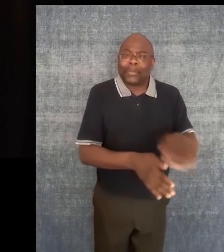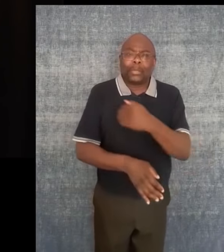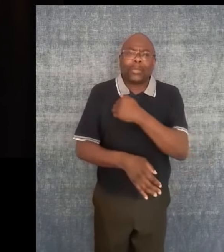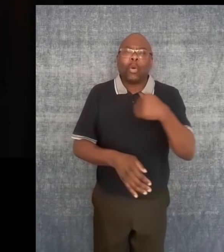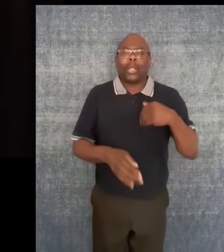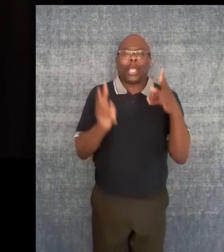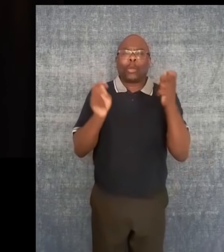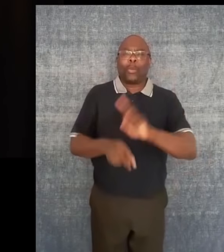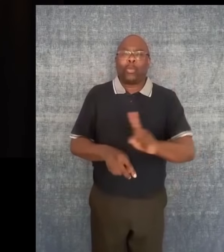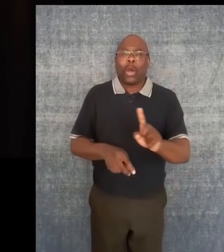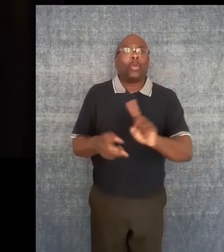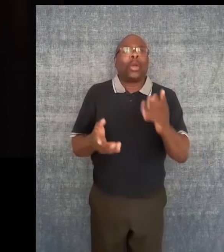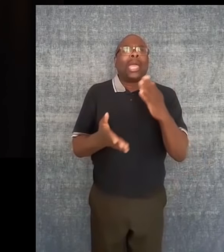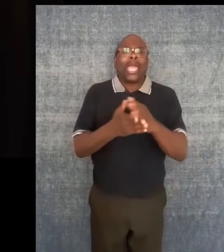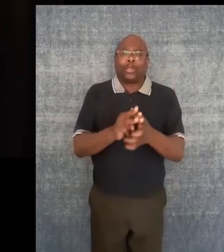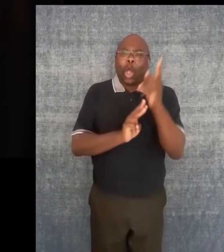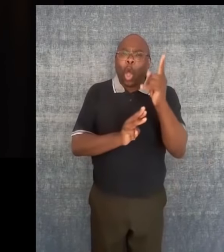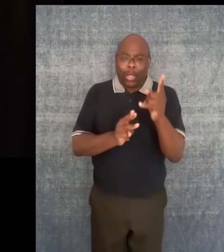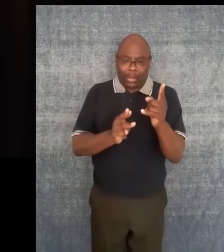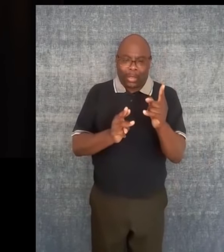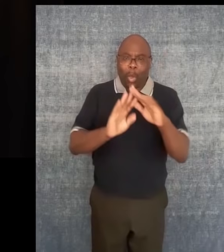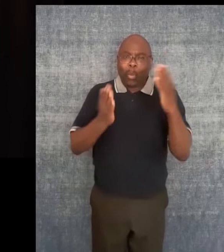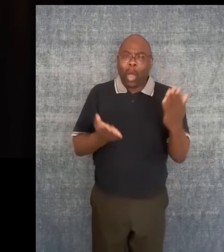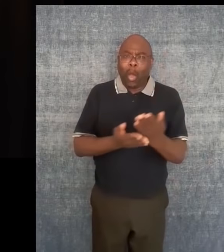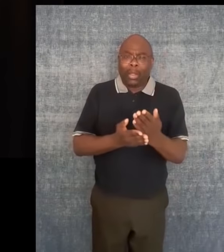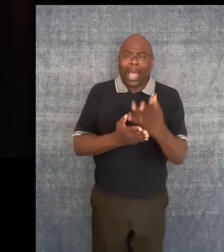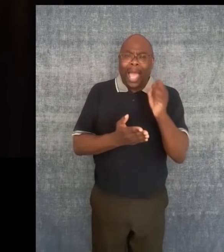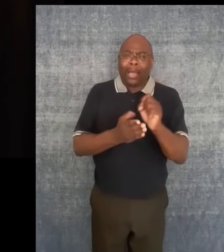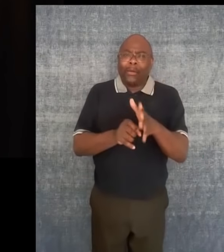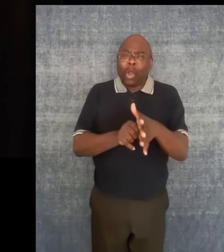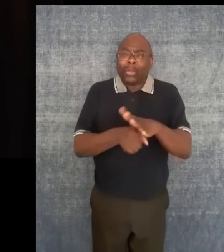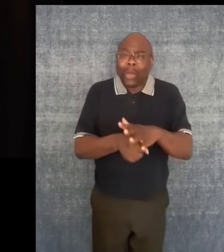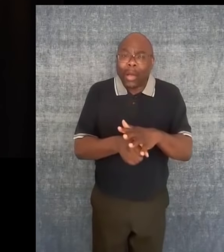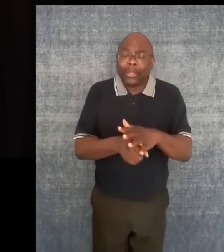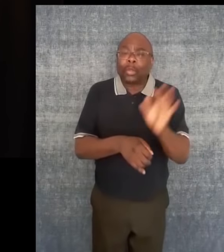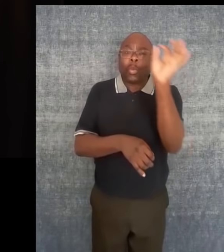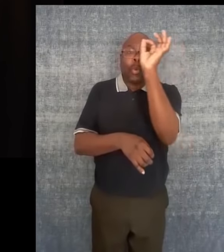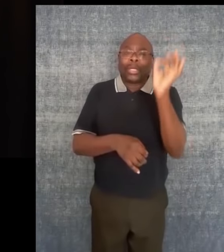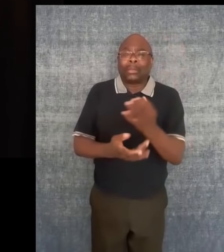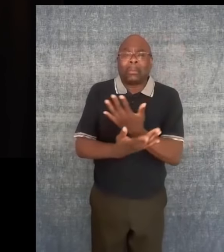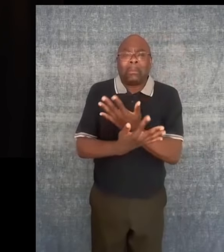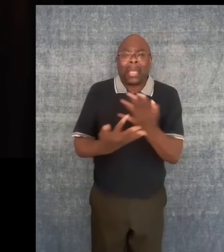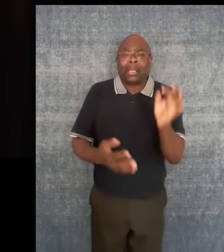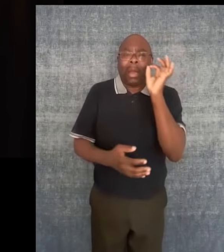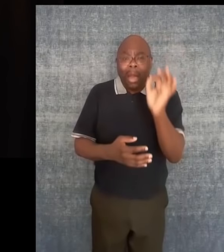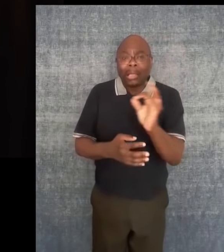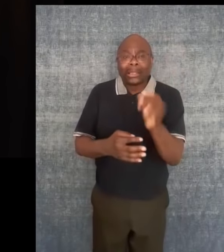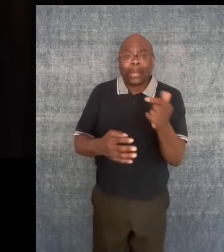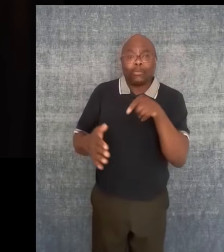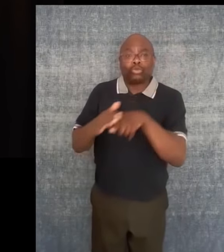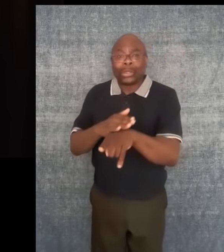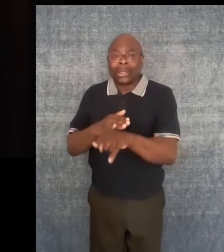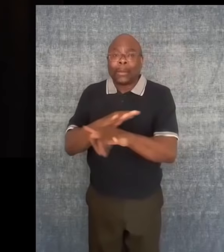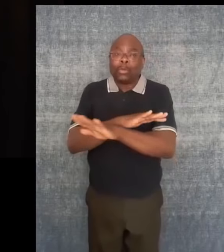want to look at today is, where is God in a coronavirus world? It's a question many people are asking, both Christians and